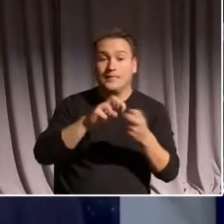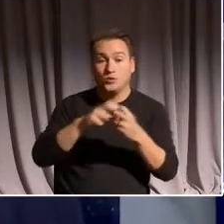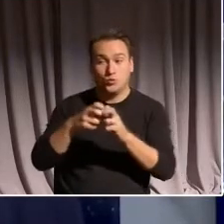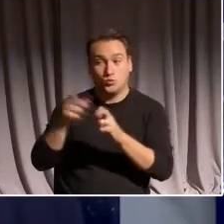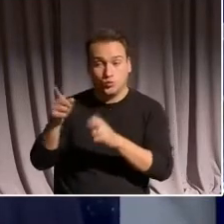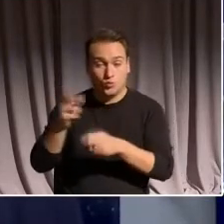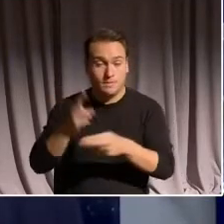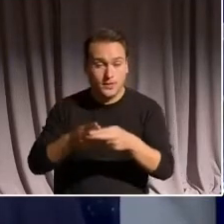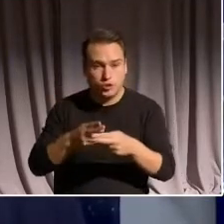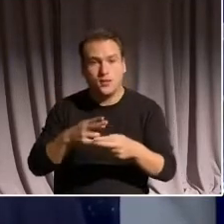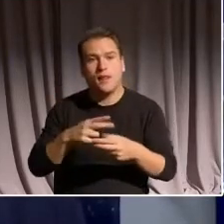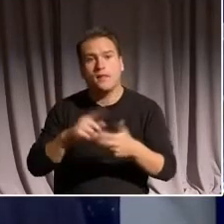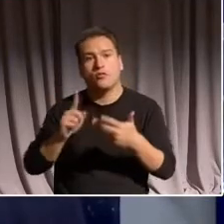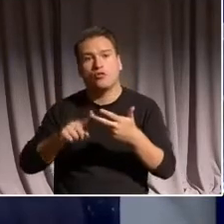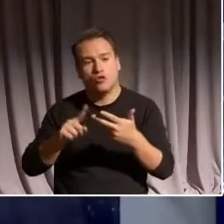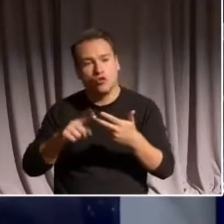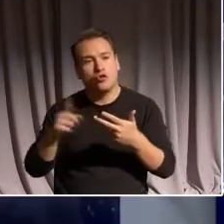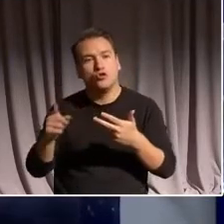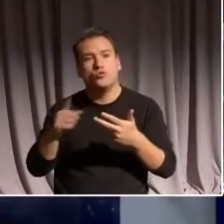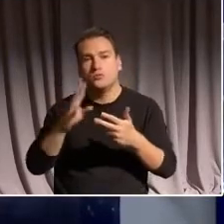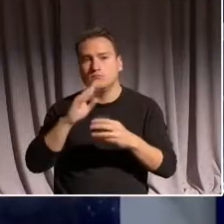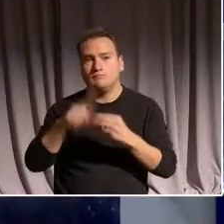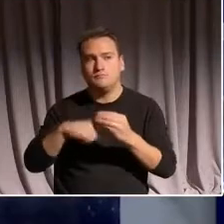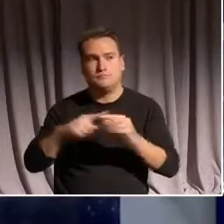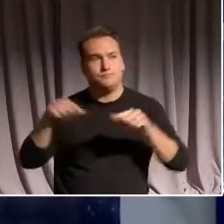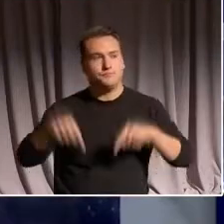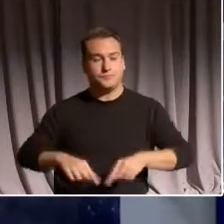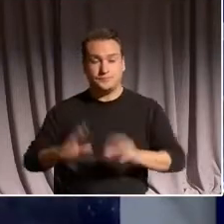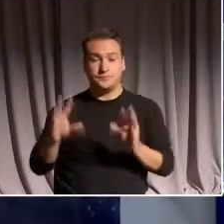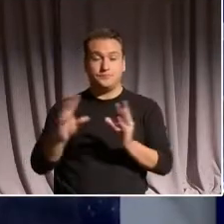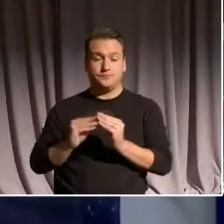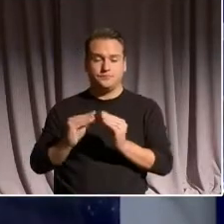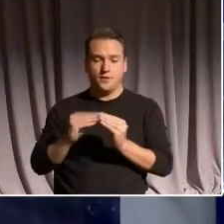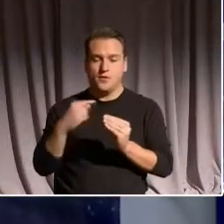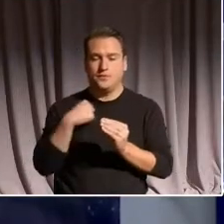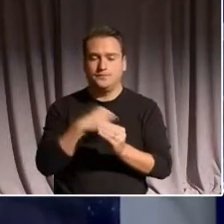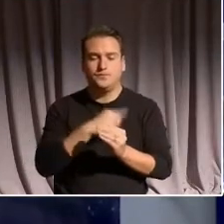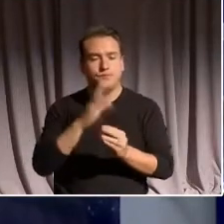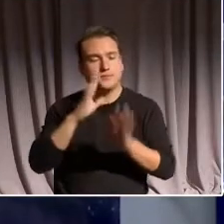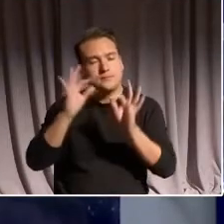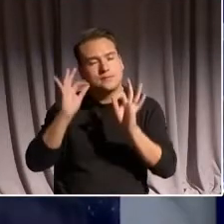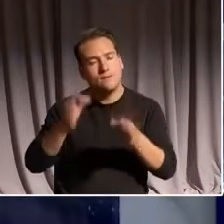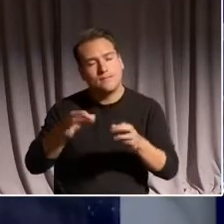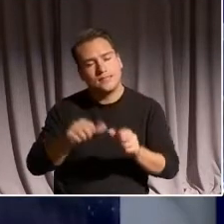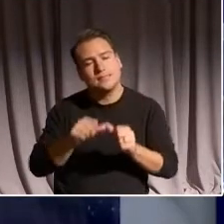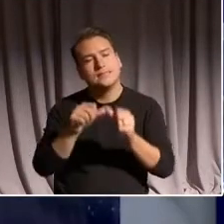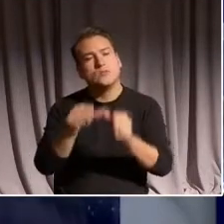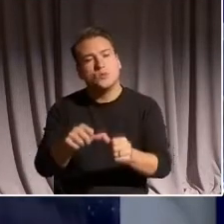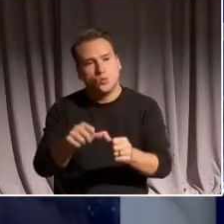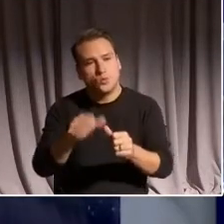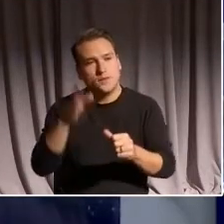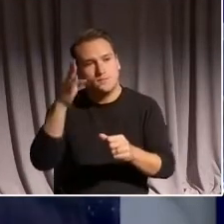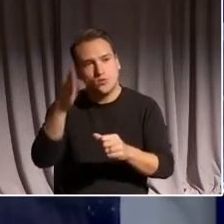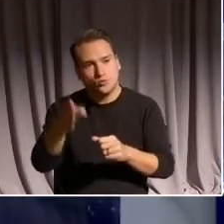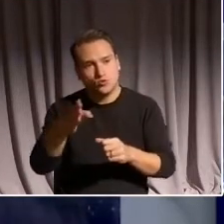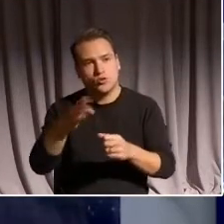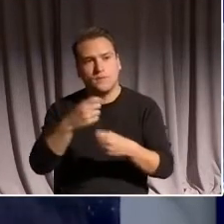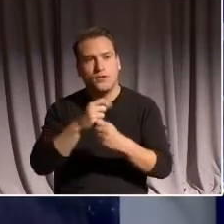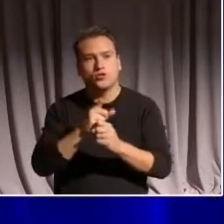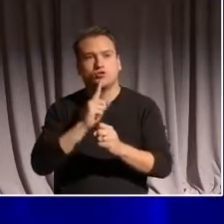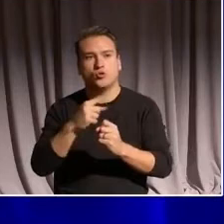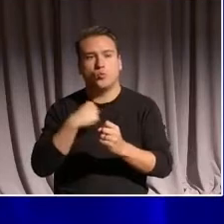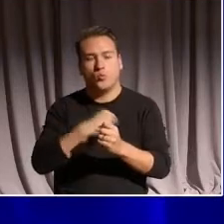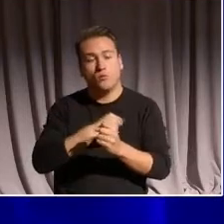then finally, in terms of this specific conference, we would definitely will continue in the future years to be